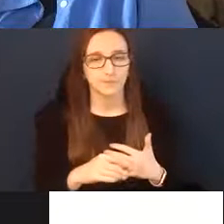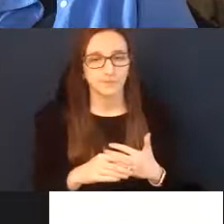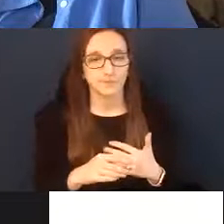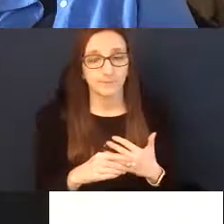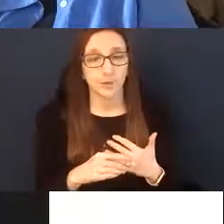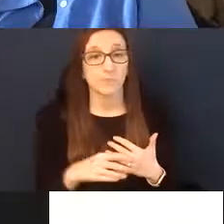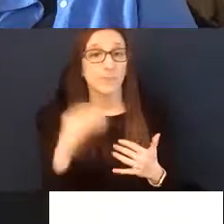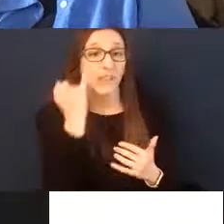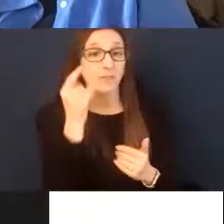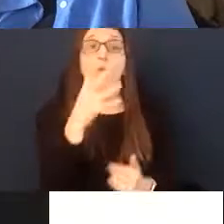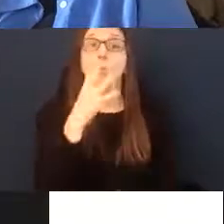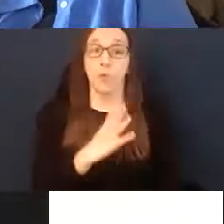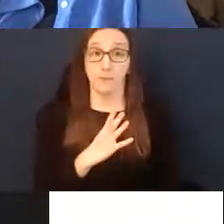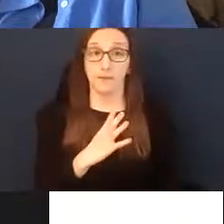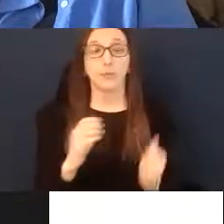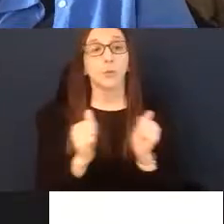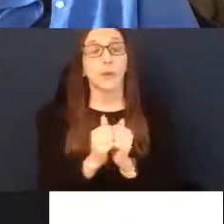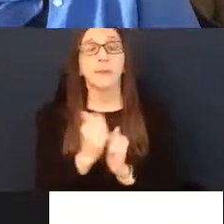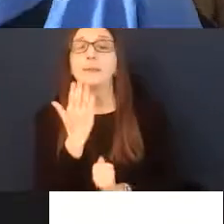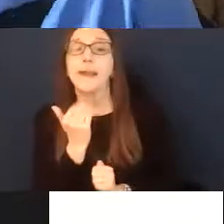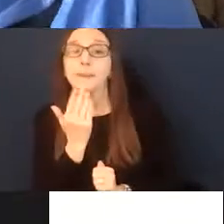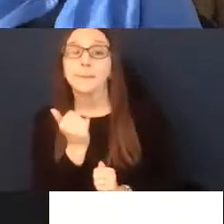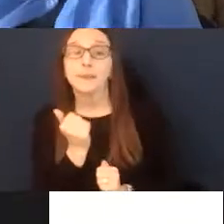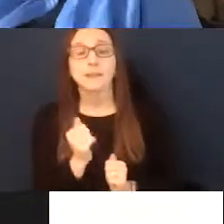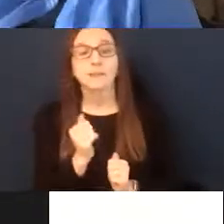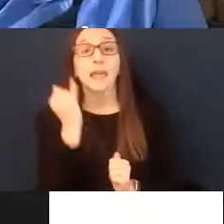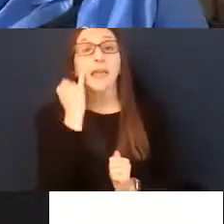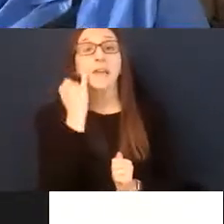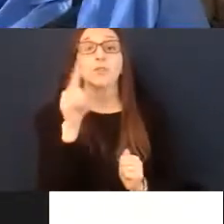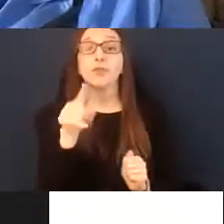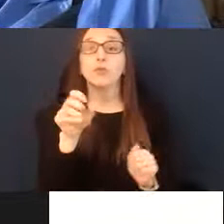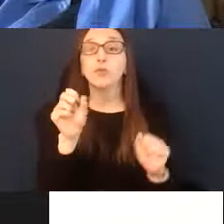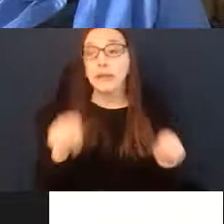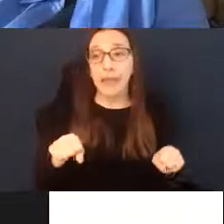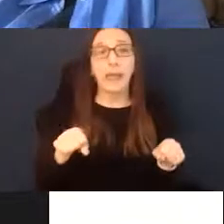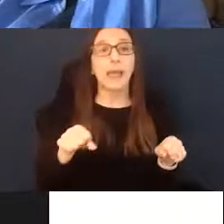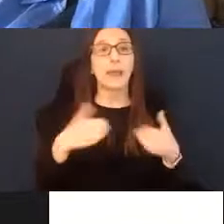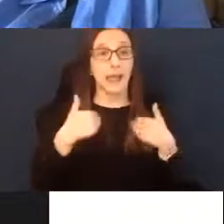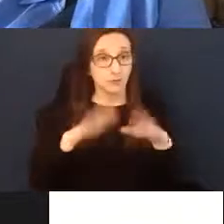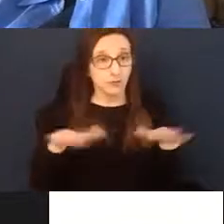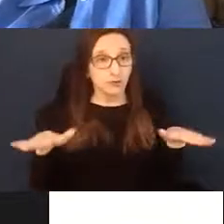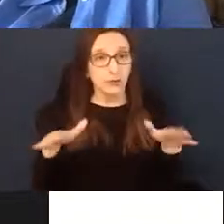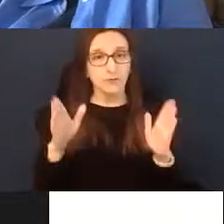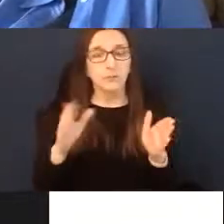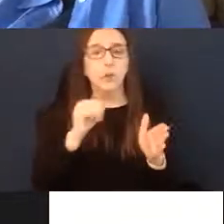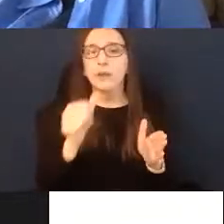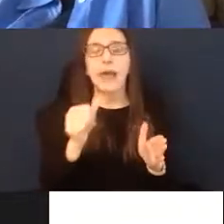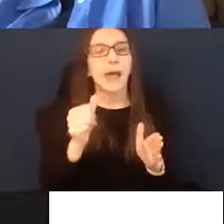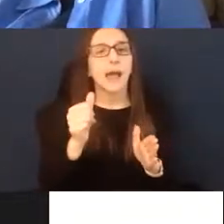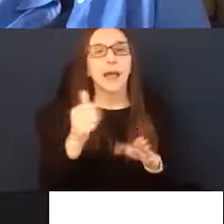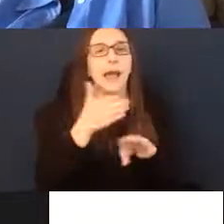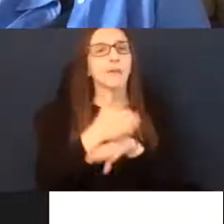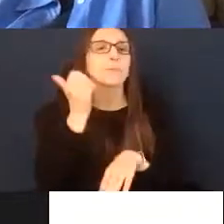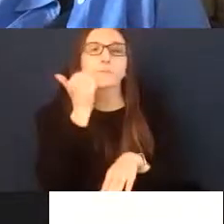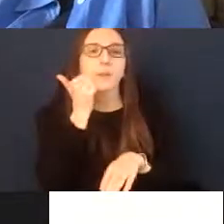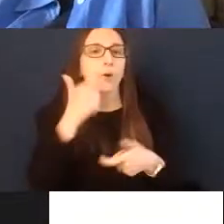has diabetes, if you are childbearing age, pregnant, or breastfeeding, this diet is not recommended